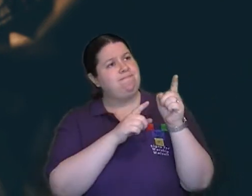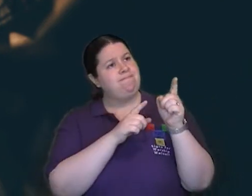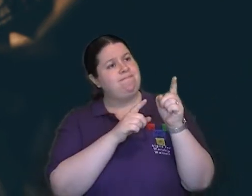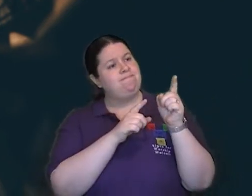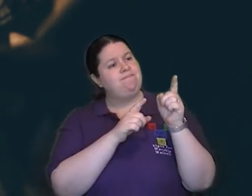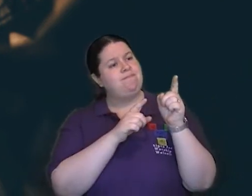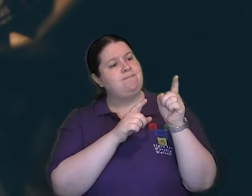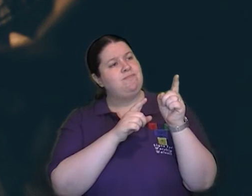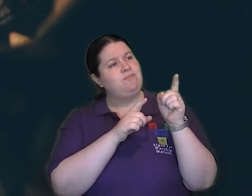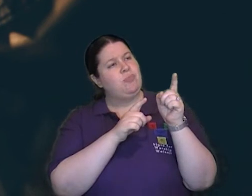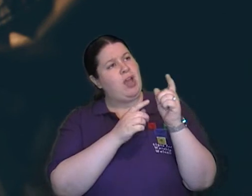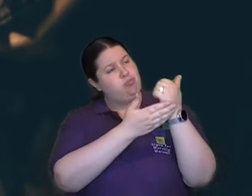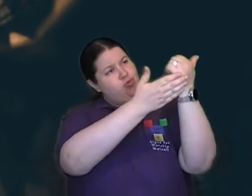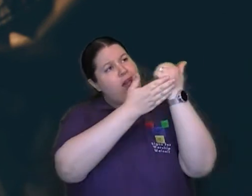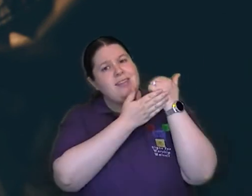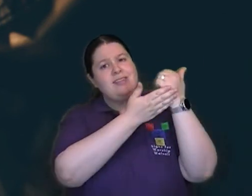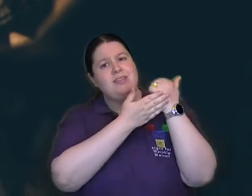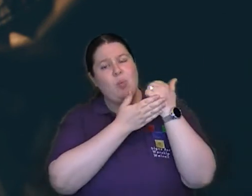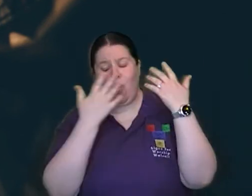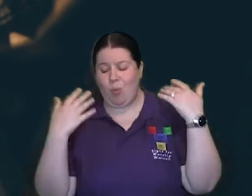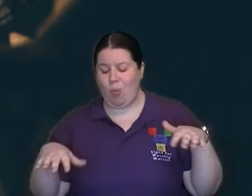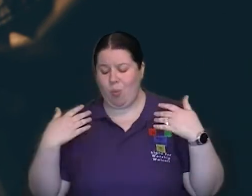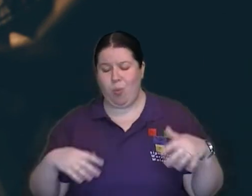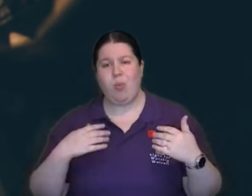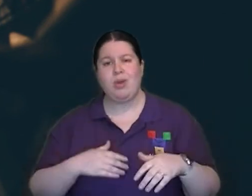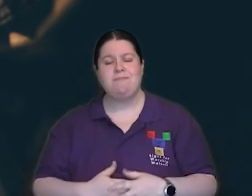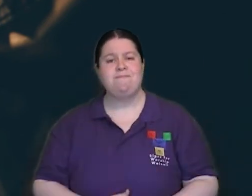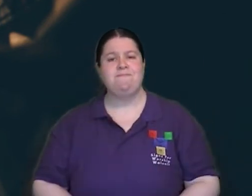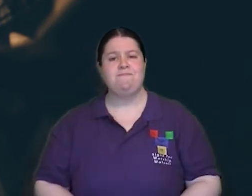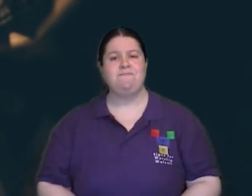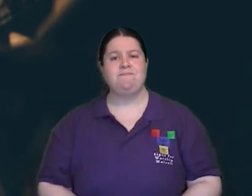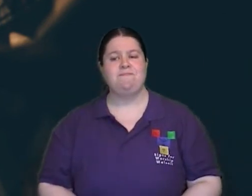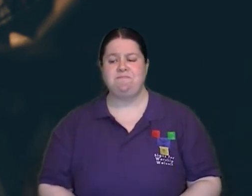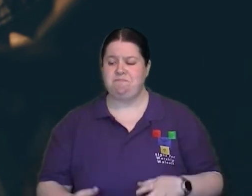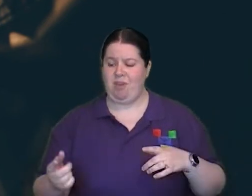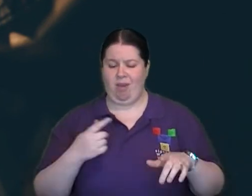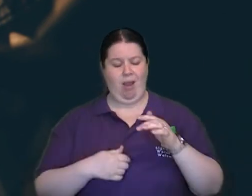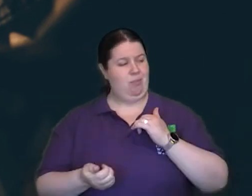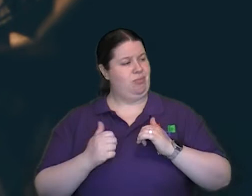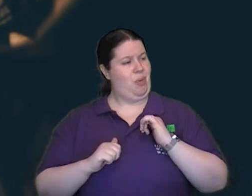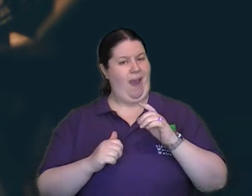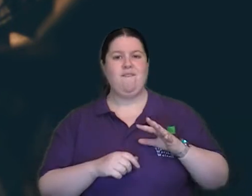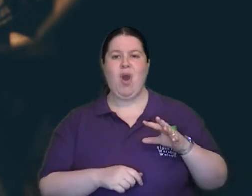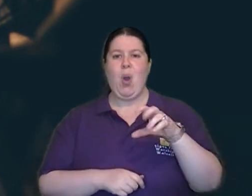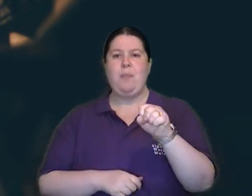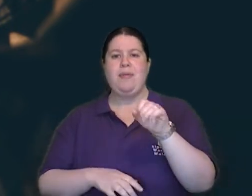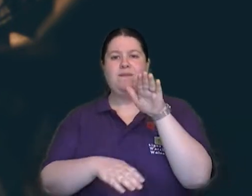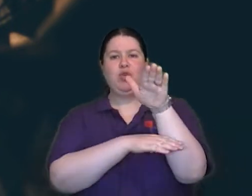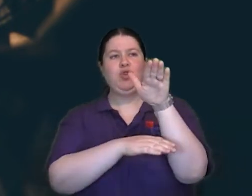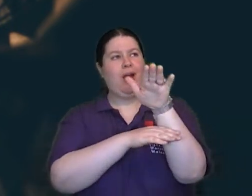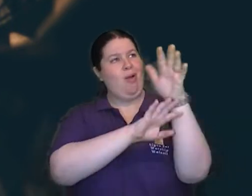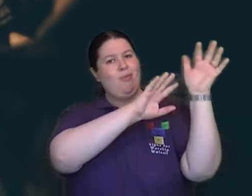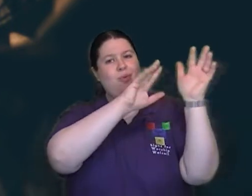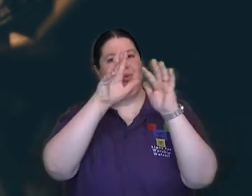Christ, through whom we have obtained access to this grace in which we stand. And we boast in our